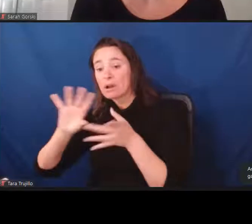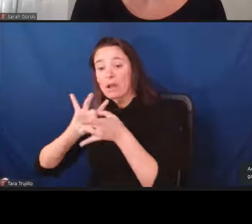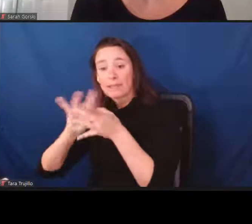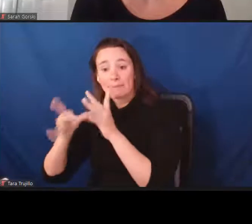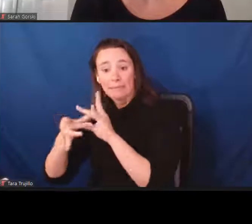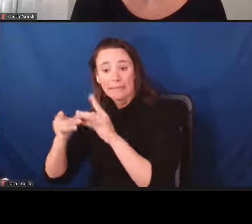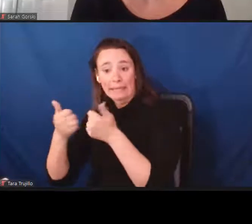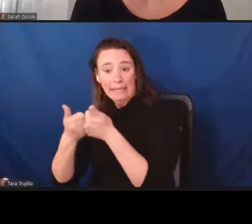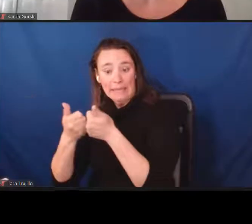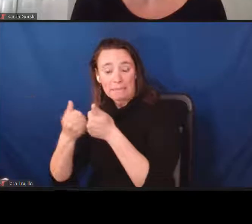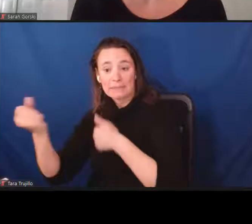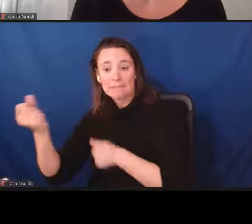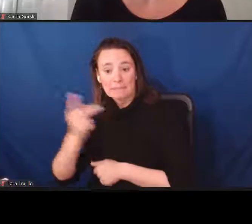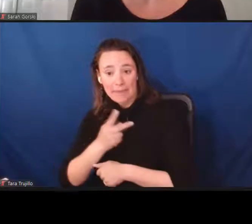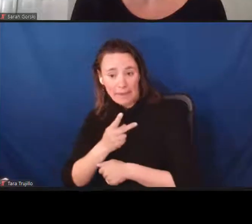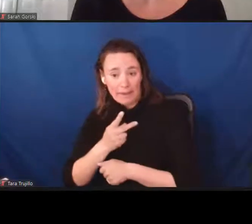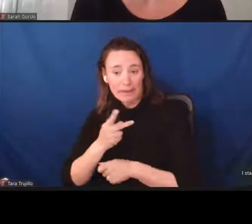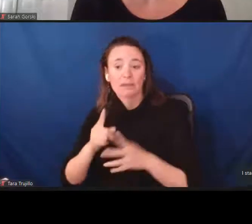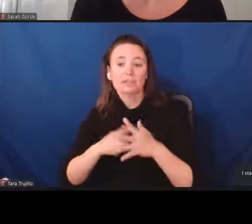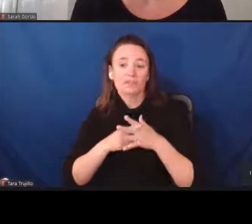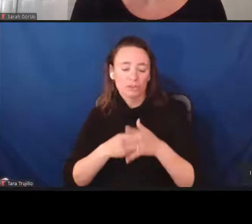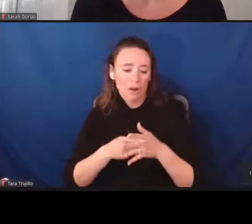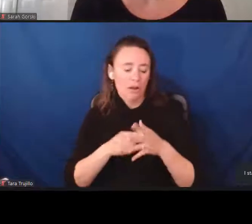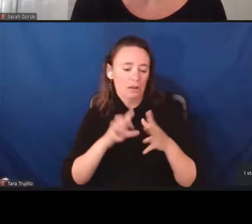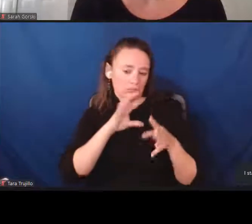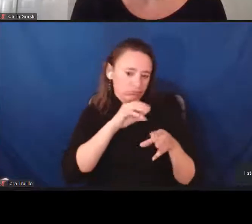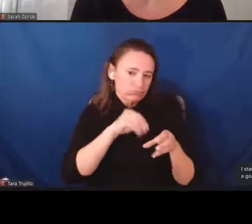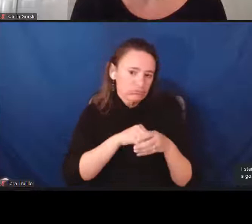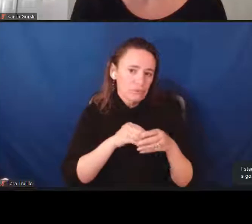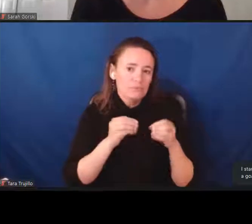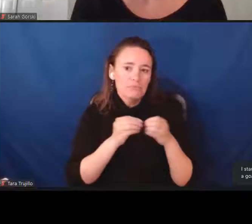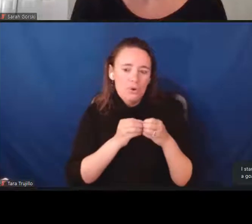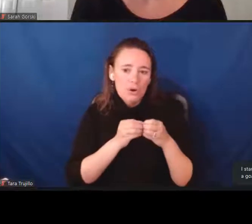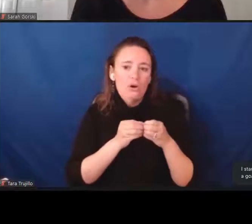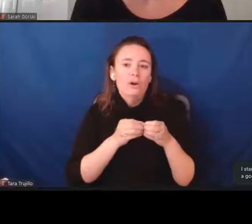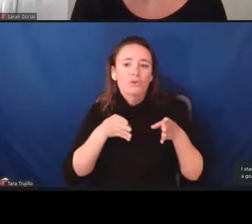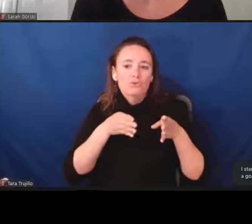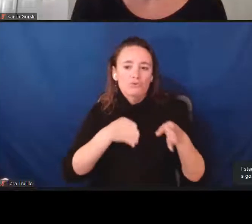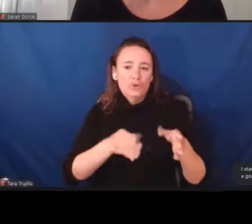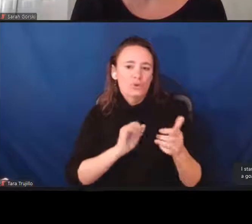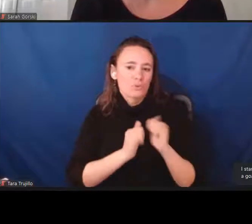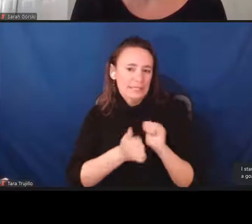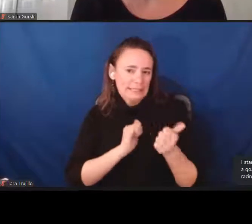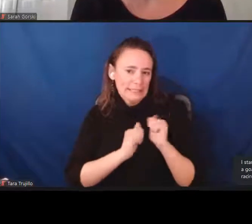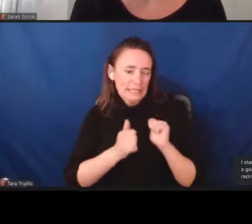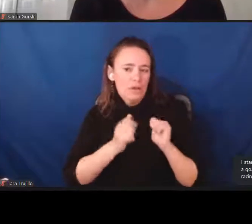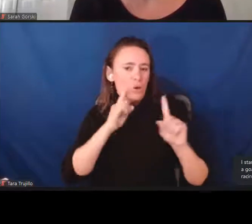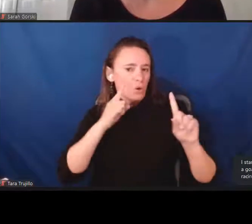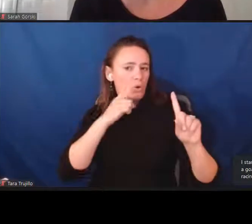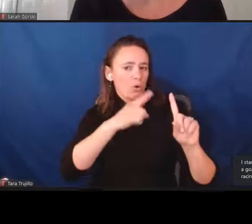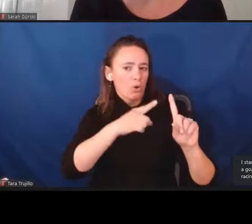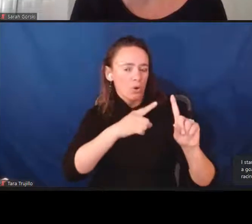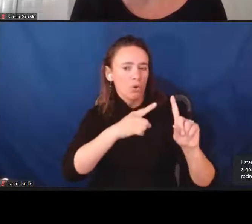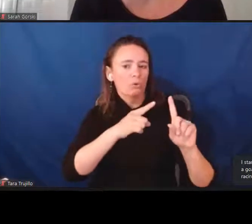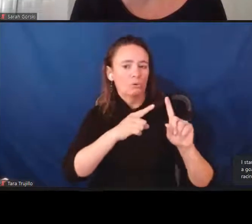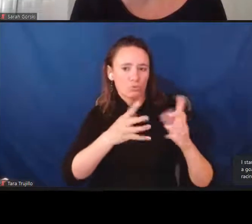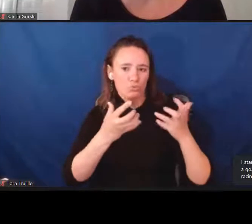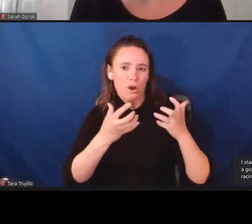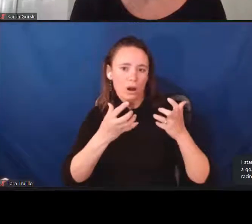started doing the road racing and set a goal of doing a marathon in wheelchair racing, and really discovered